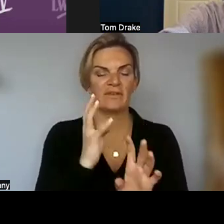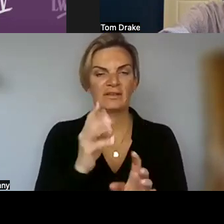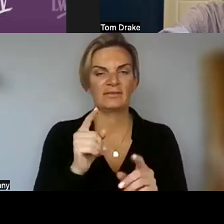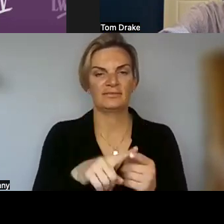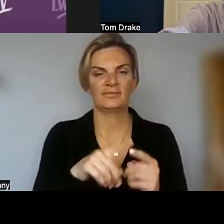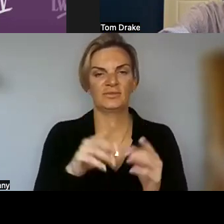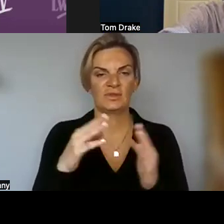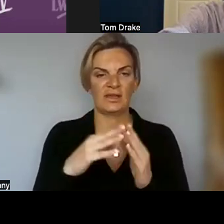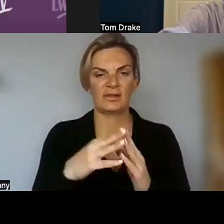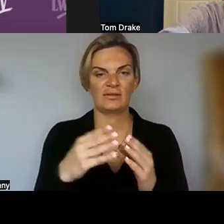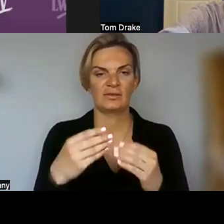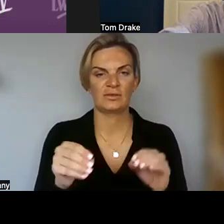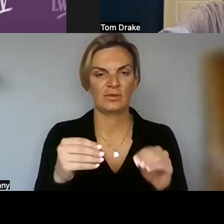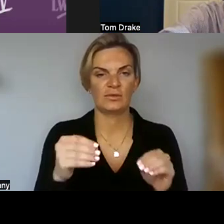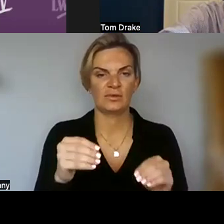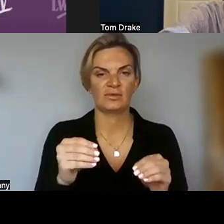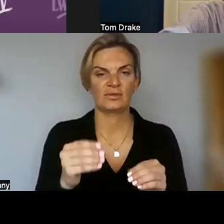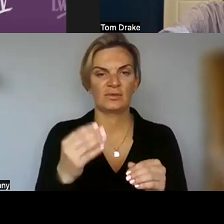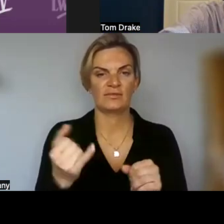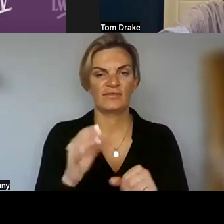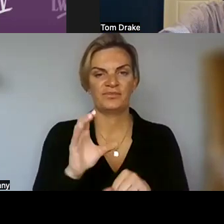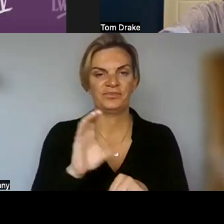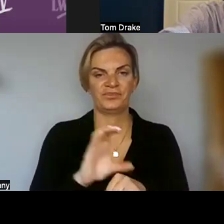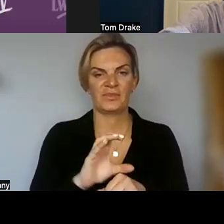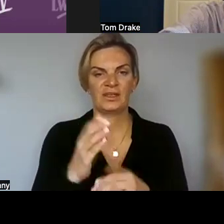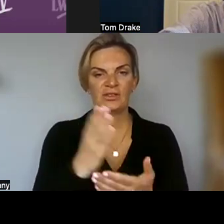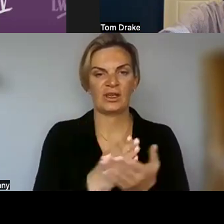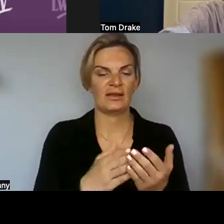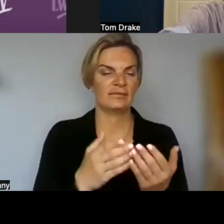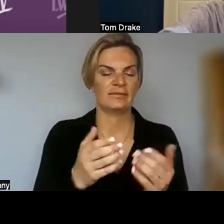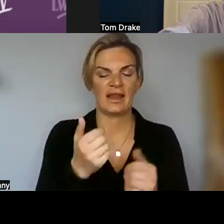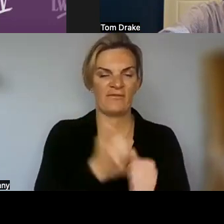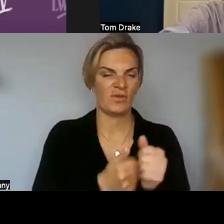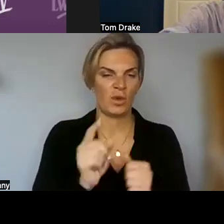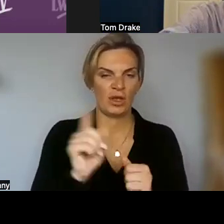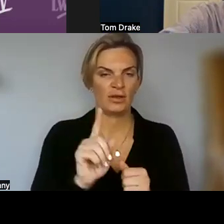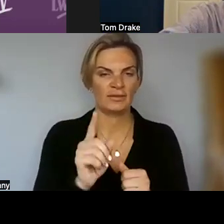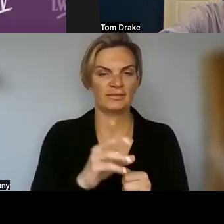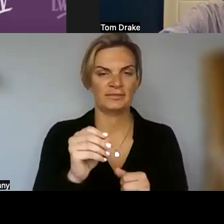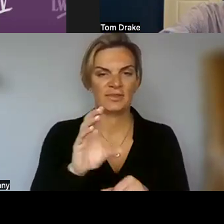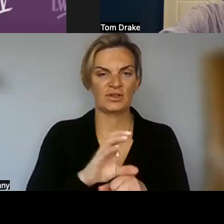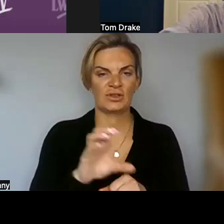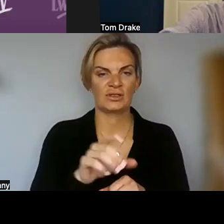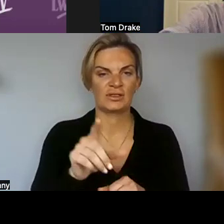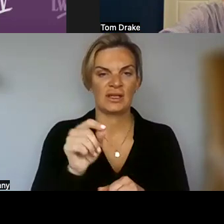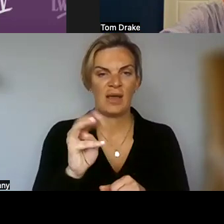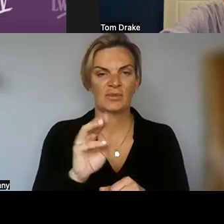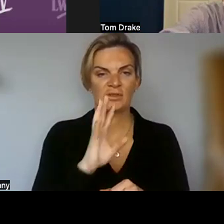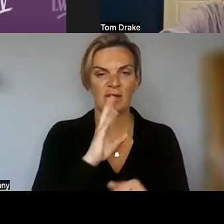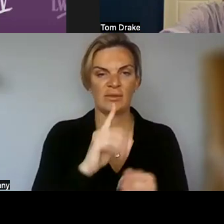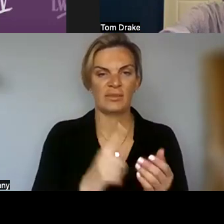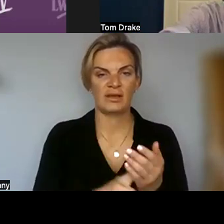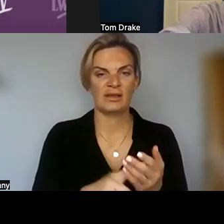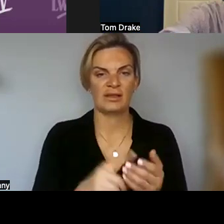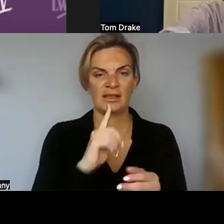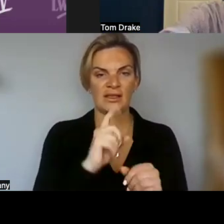stores. There's a church on almost every block in the downtown, and the church that Tom's talking about was actually